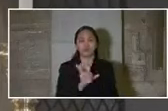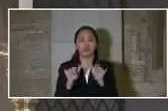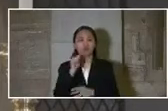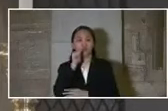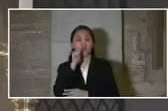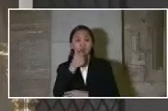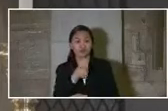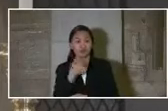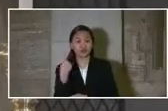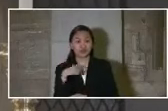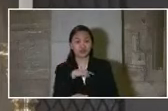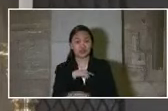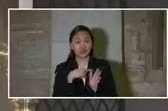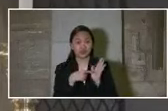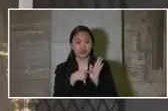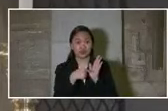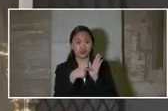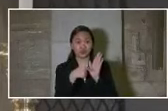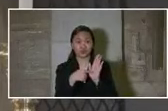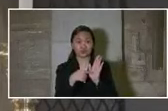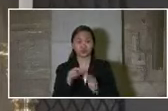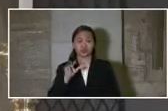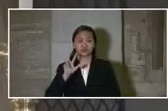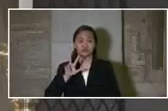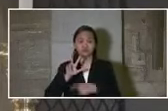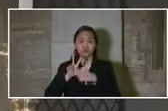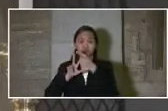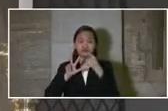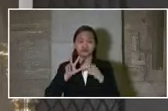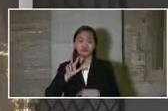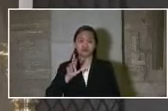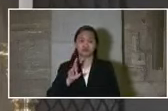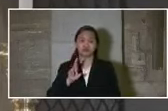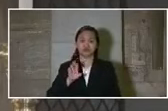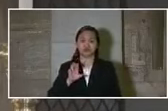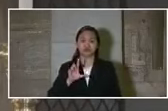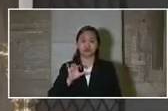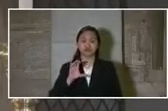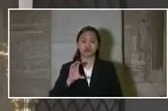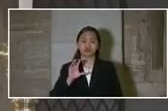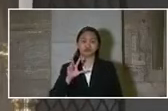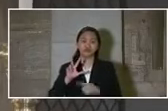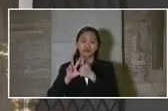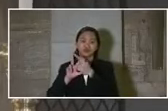be exposing the three relics of the three